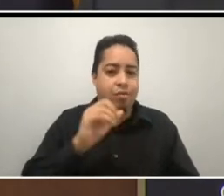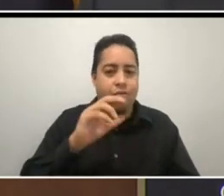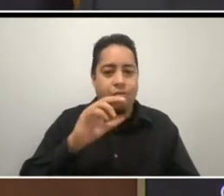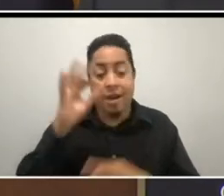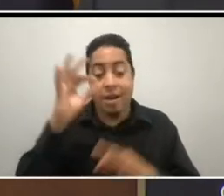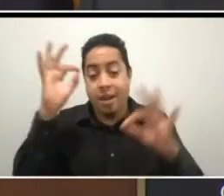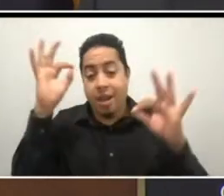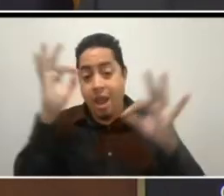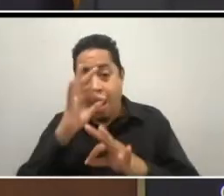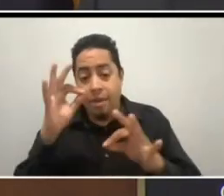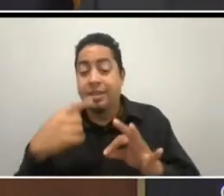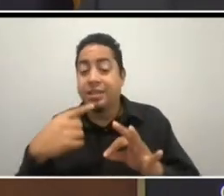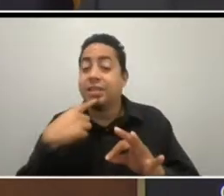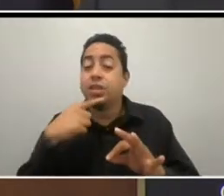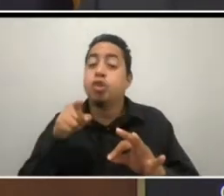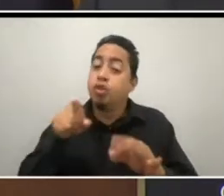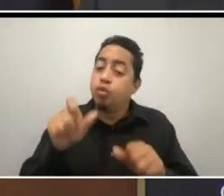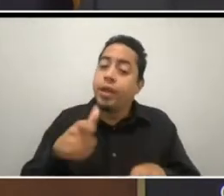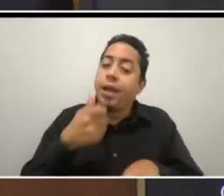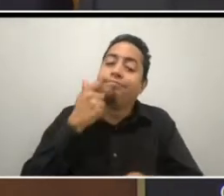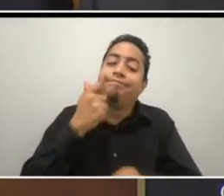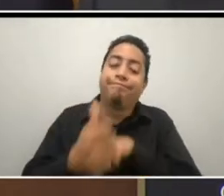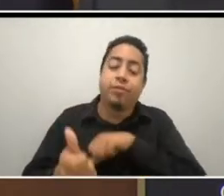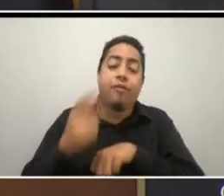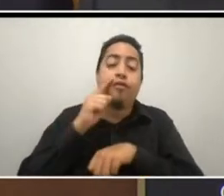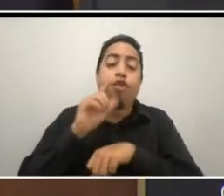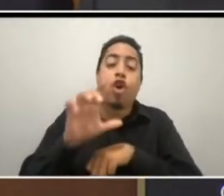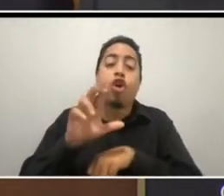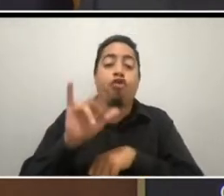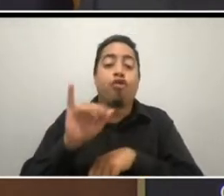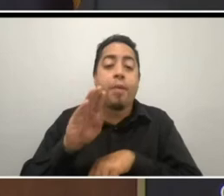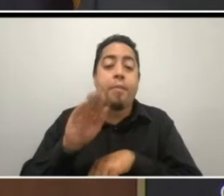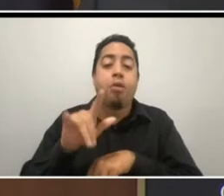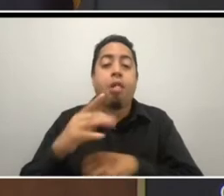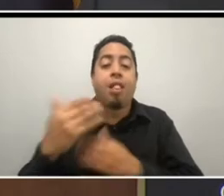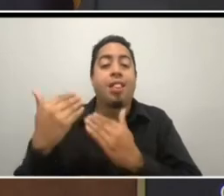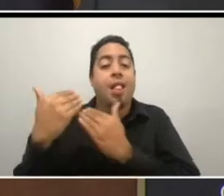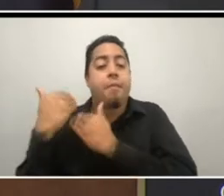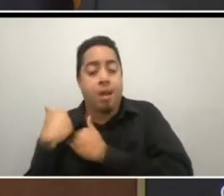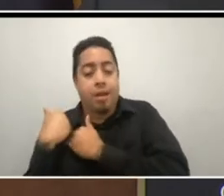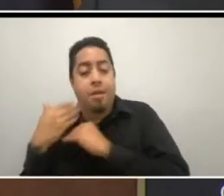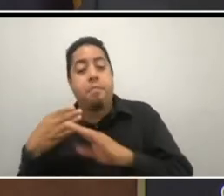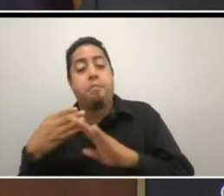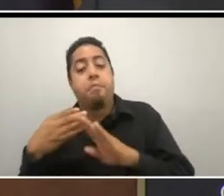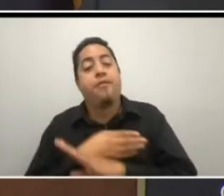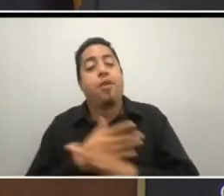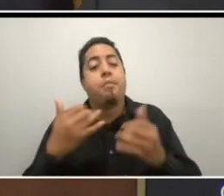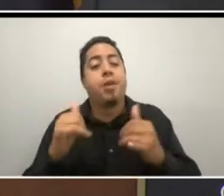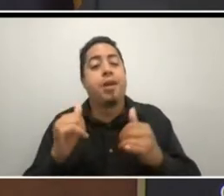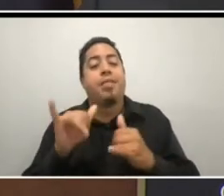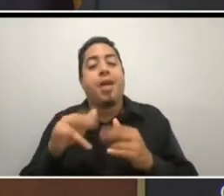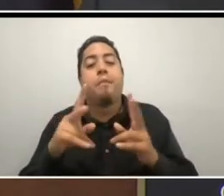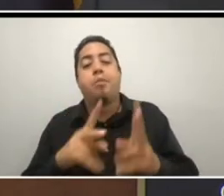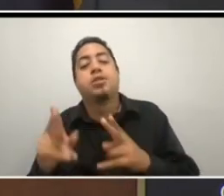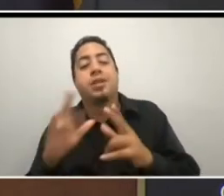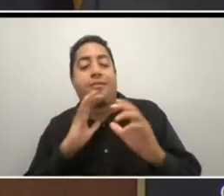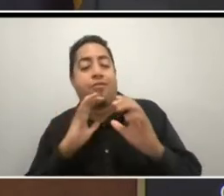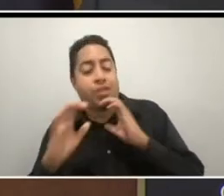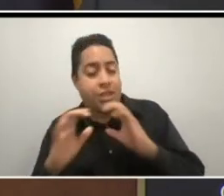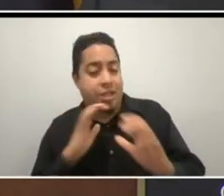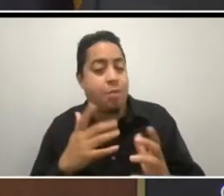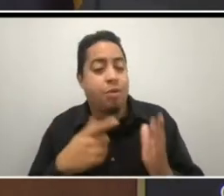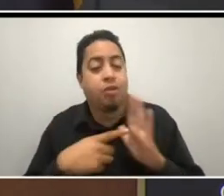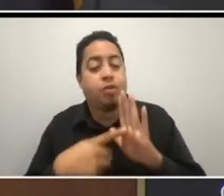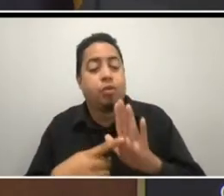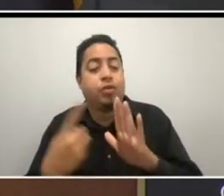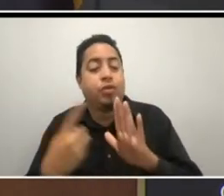be subject to criminal liability for your role in the matter. Before I play that portion of the conversation, I'd like to show you something that the president